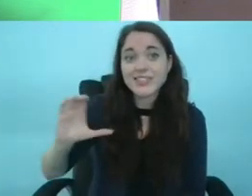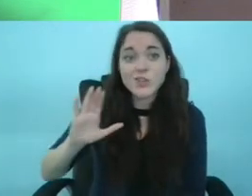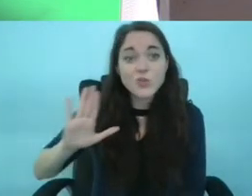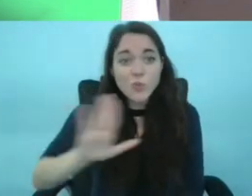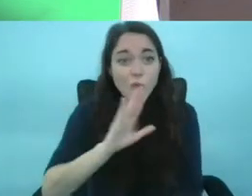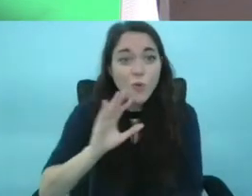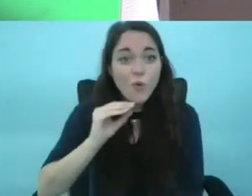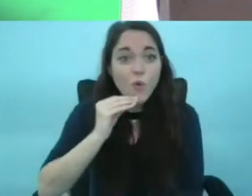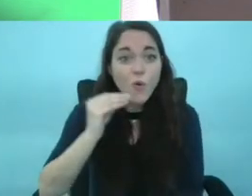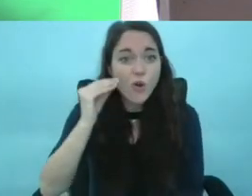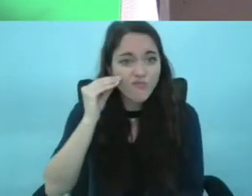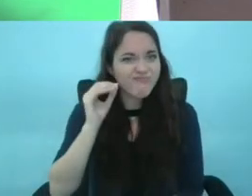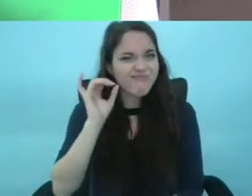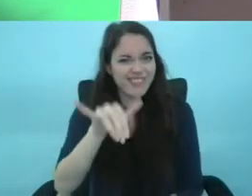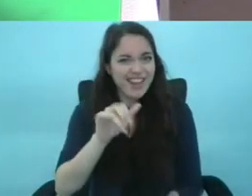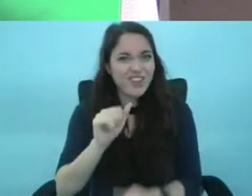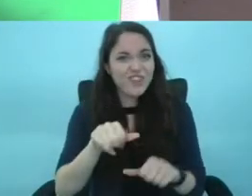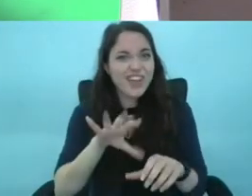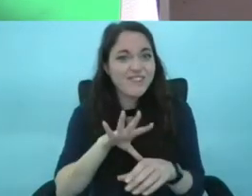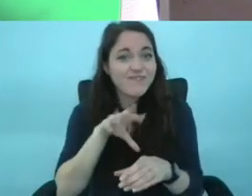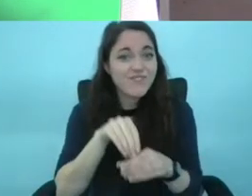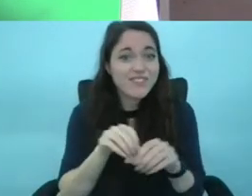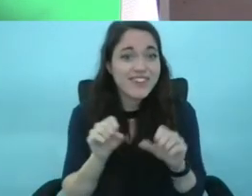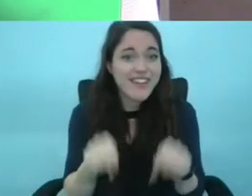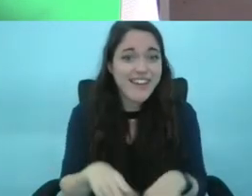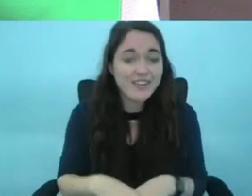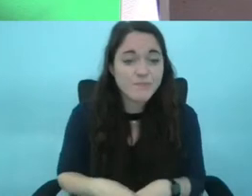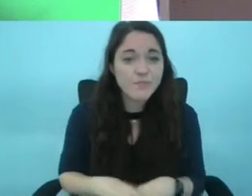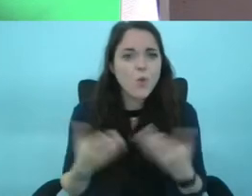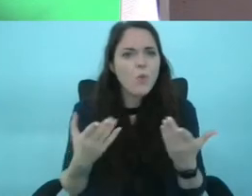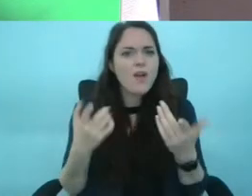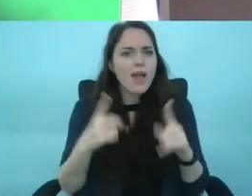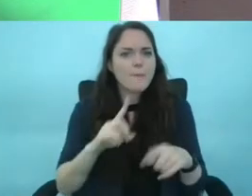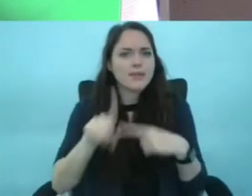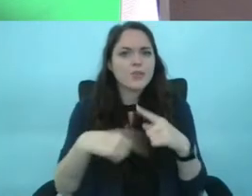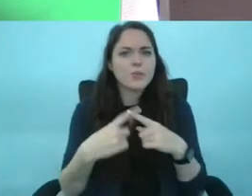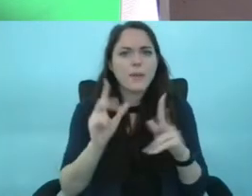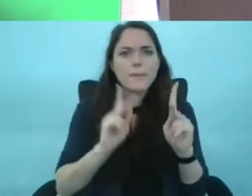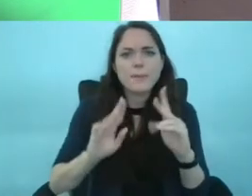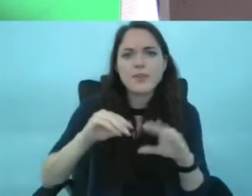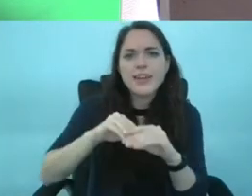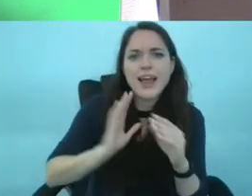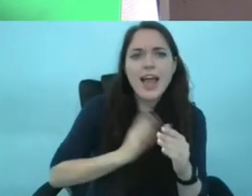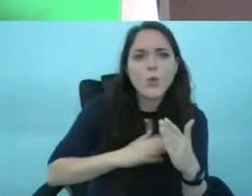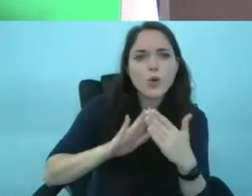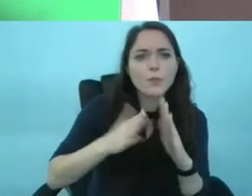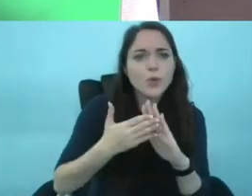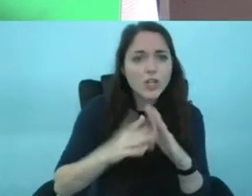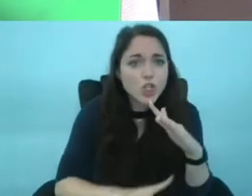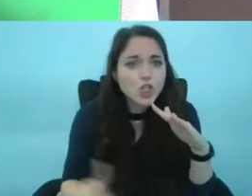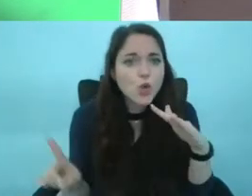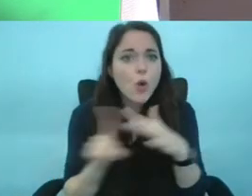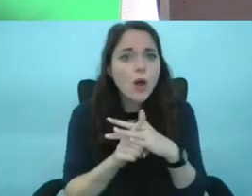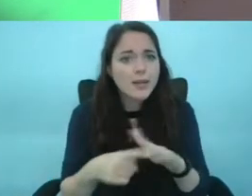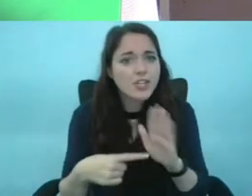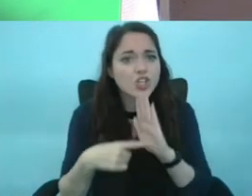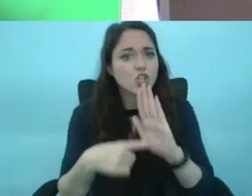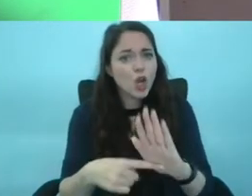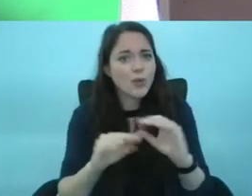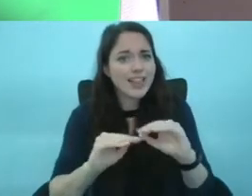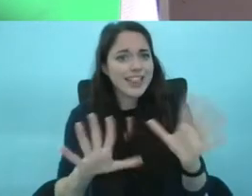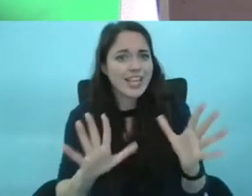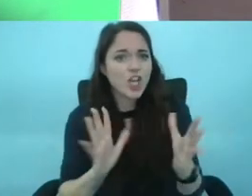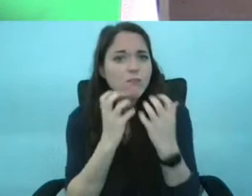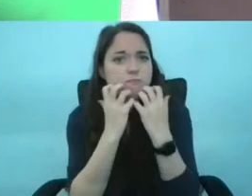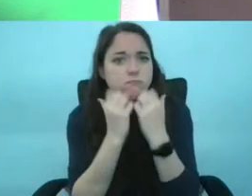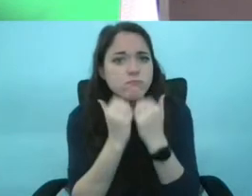What really happens when the community's efforts in faith shows up and is sustained over time?